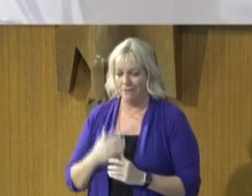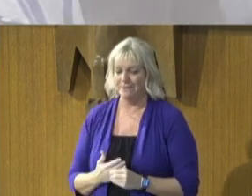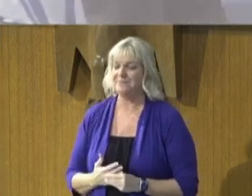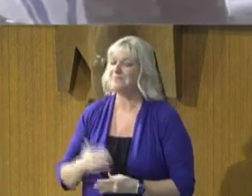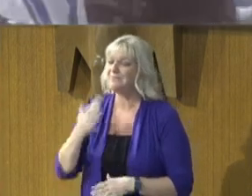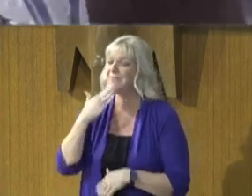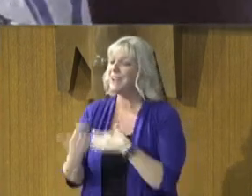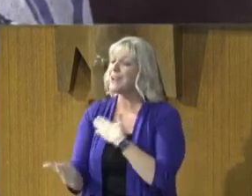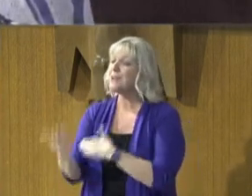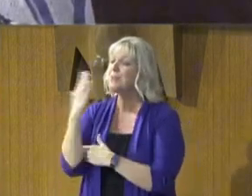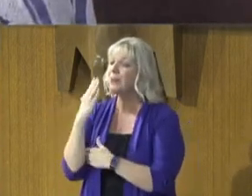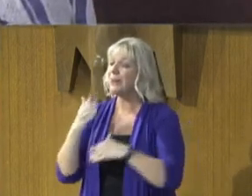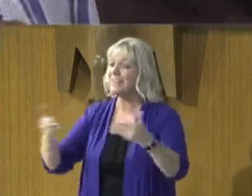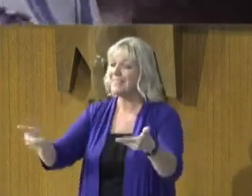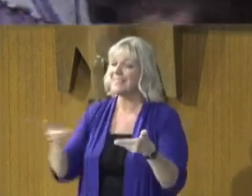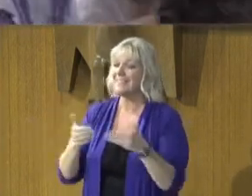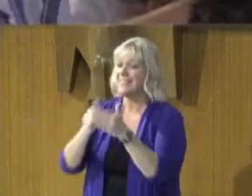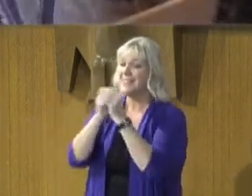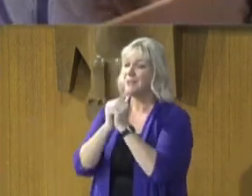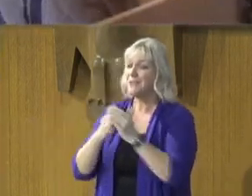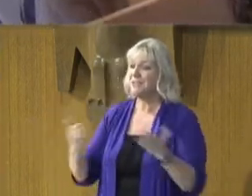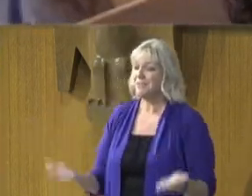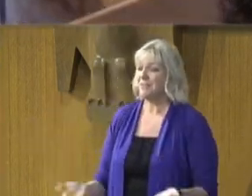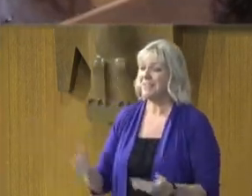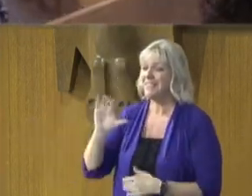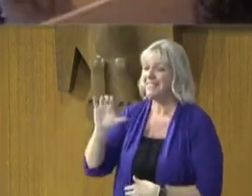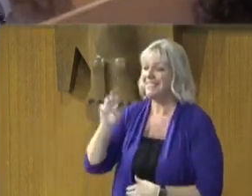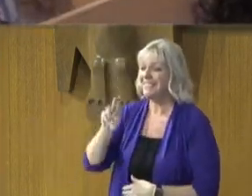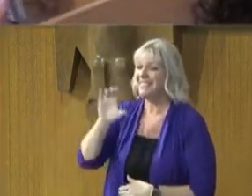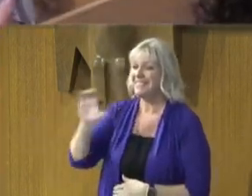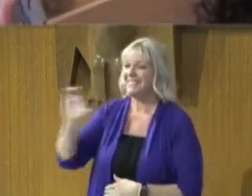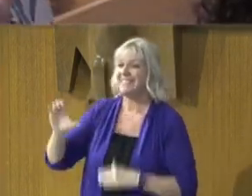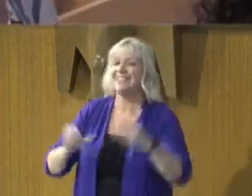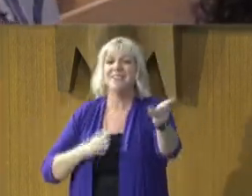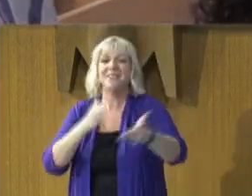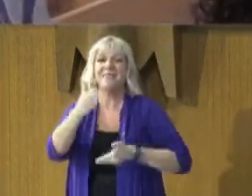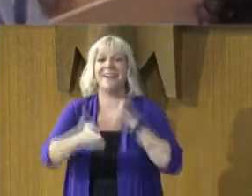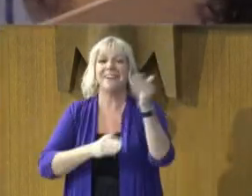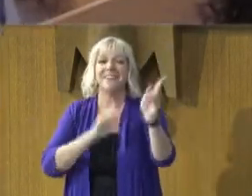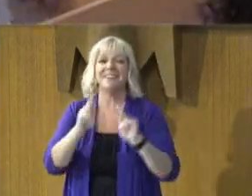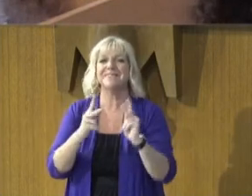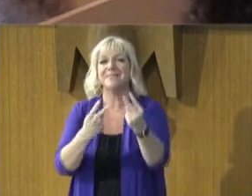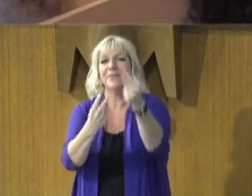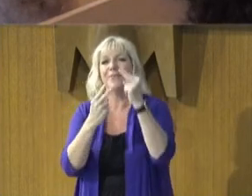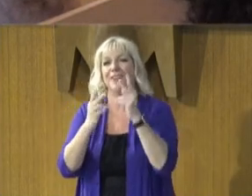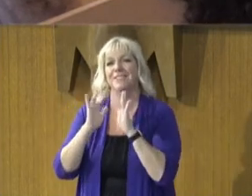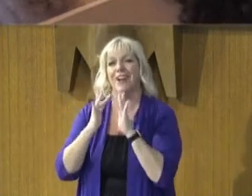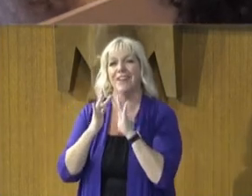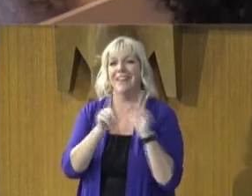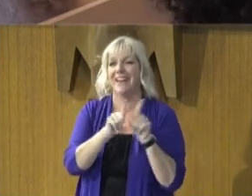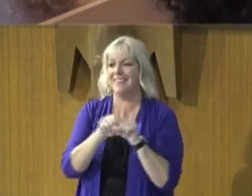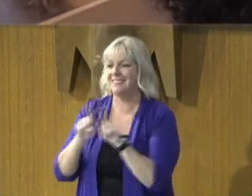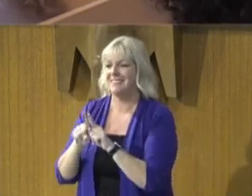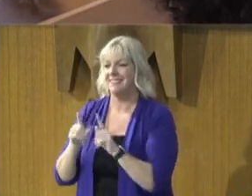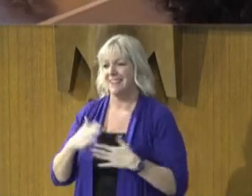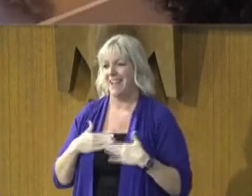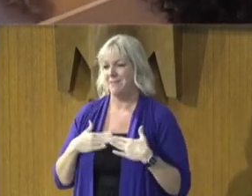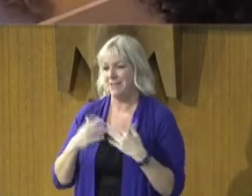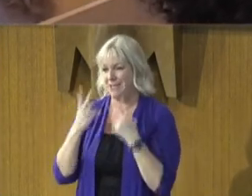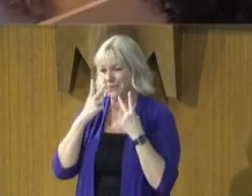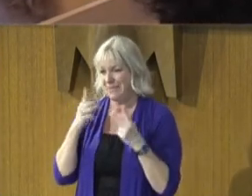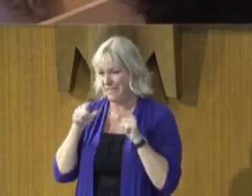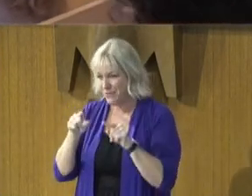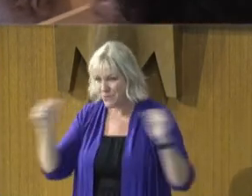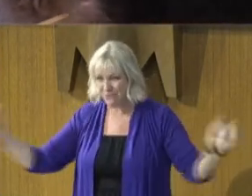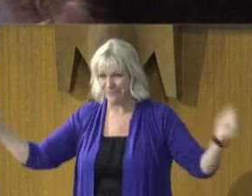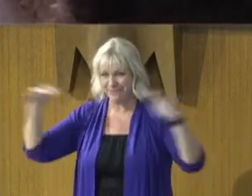Good morning and welcome to worship here at Claremont United Church of Christ, and welcome to all of you worshiping with us online. We're so glad to see all of you